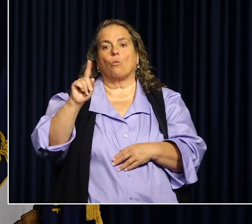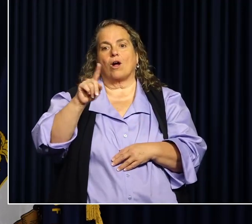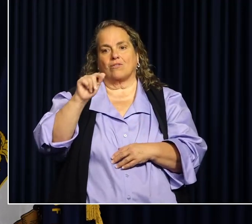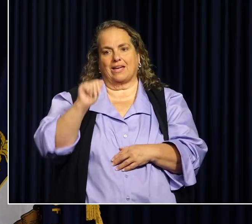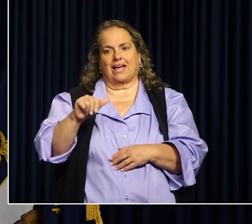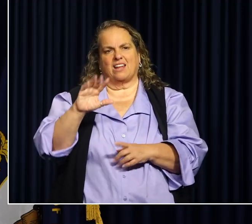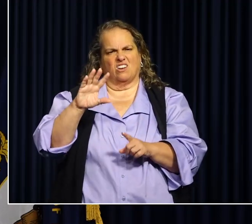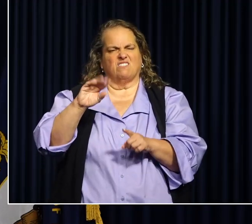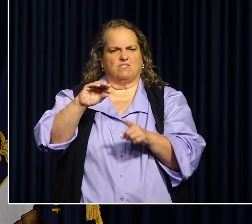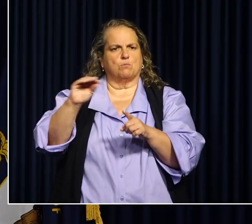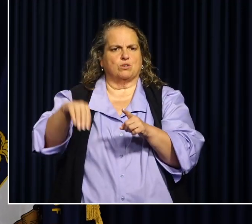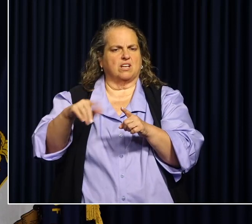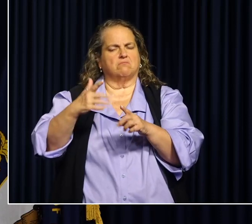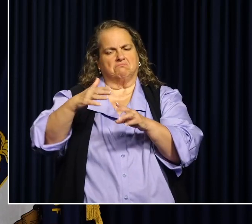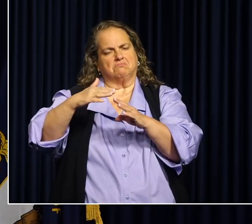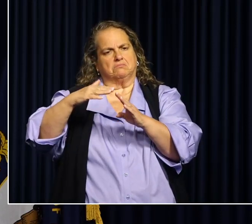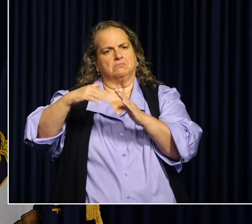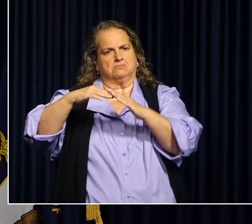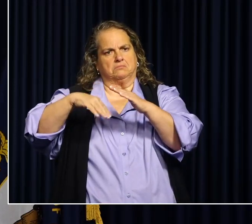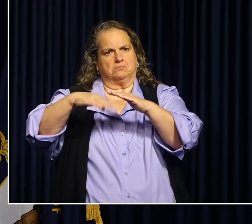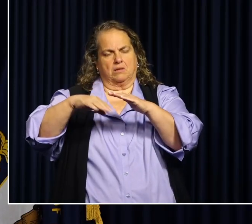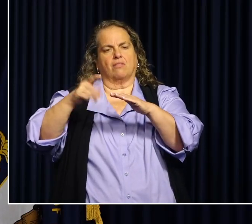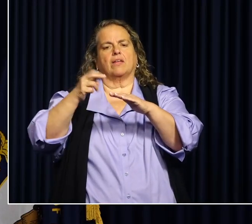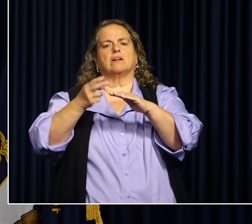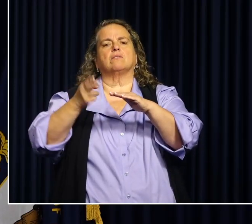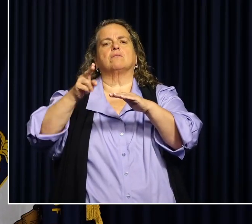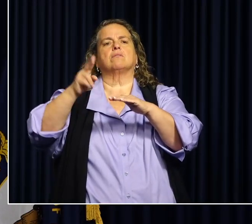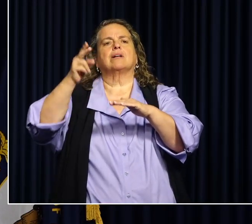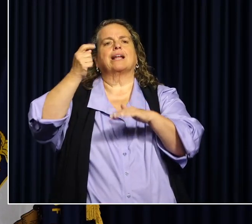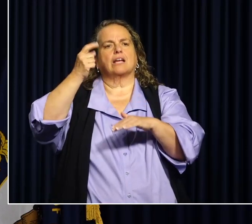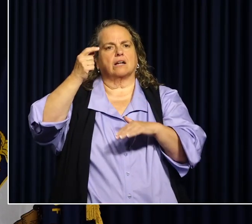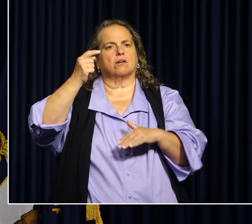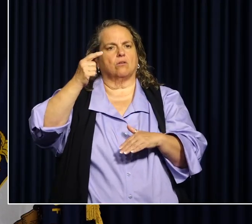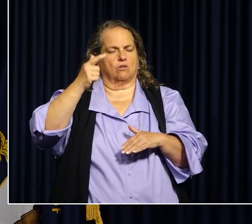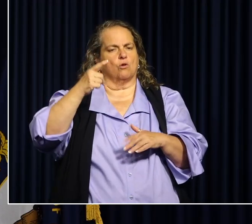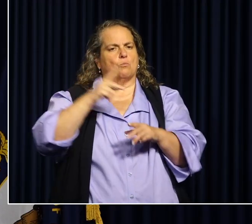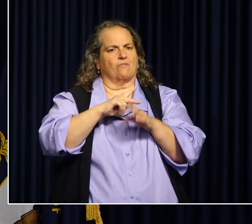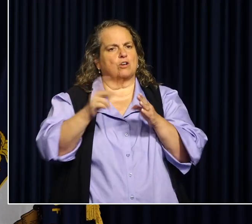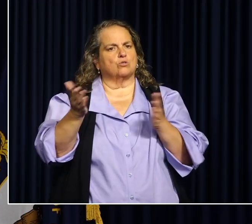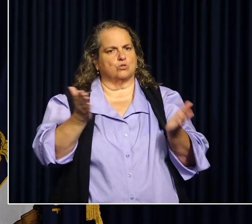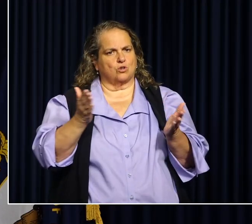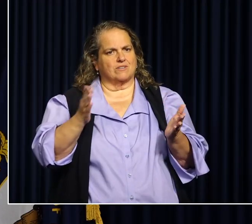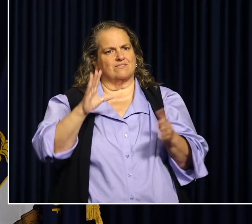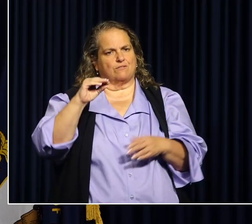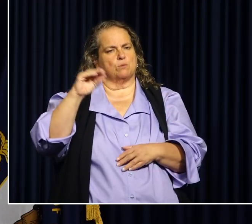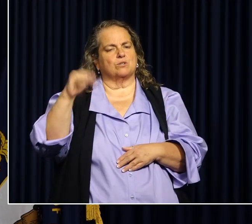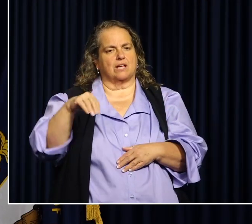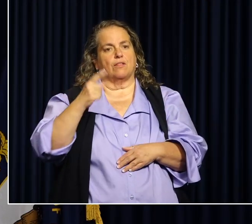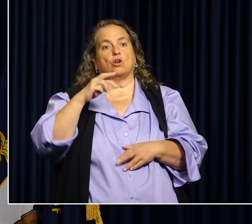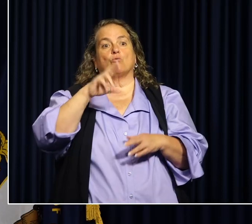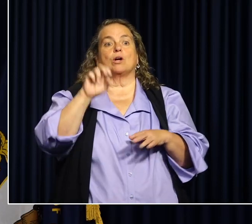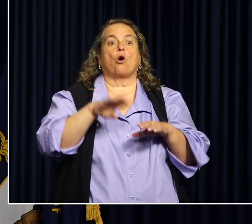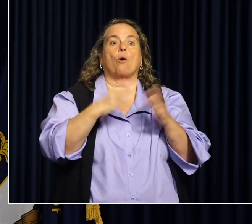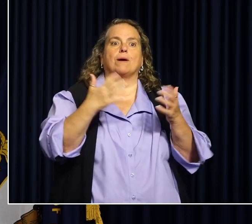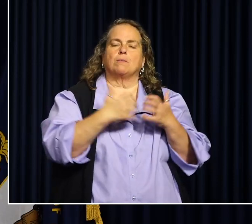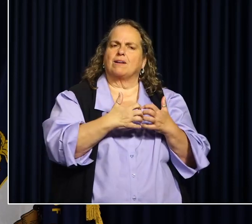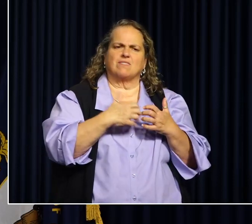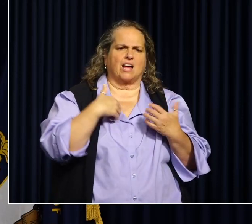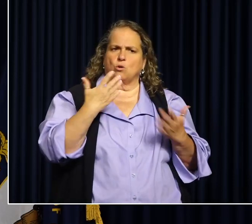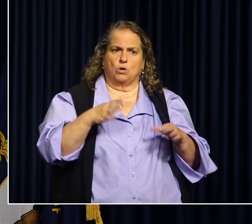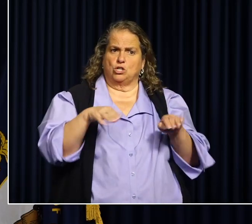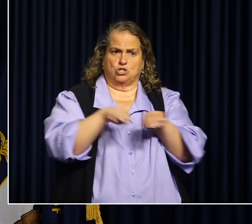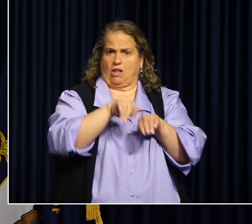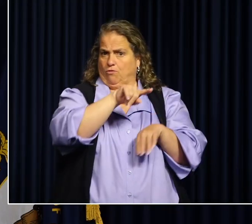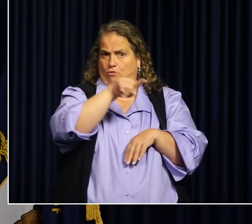that we can have our professional services back at 50%, that we can reopen manufacturing. I don't want to shut